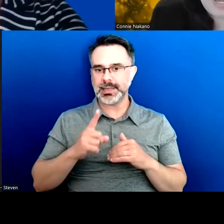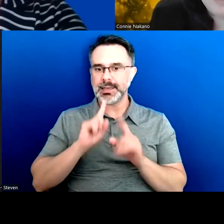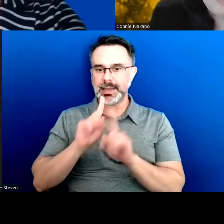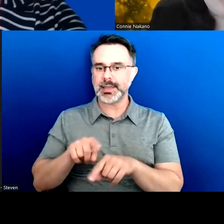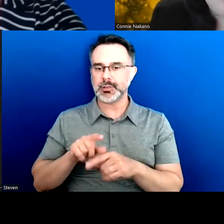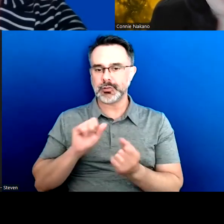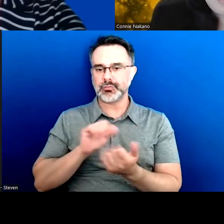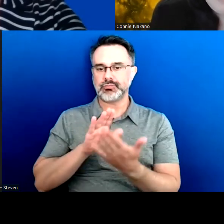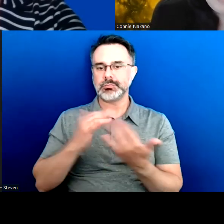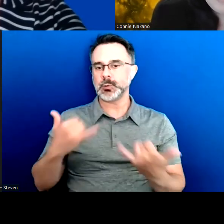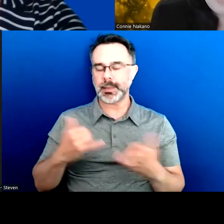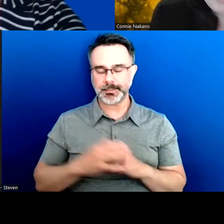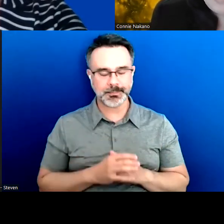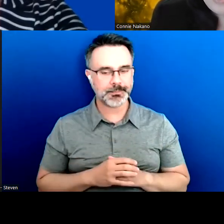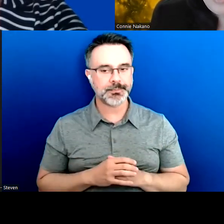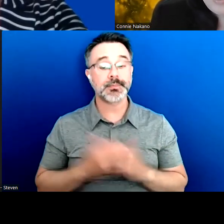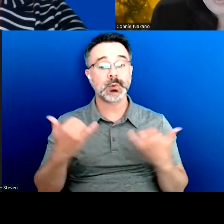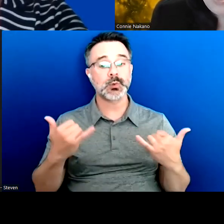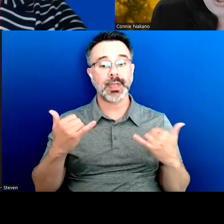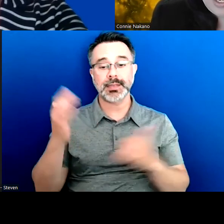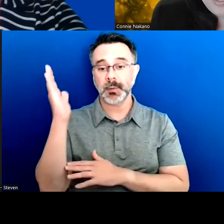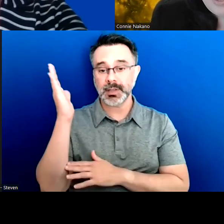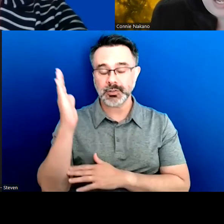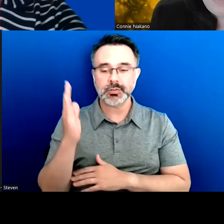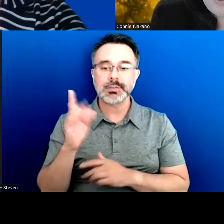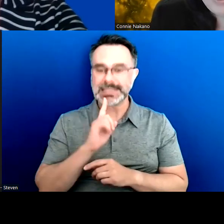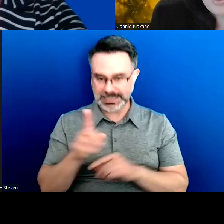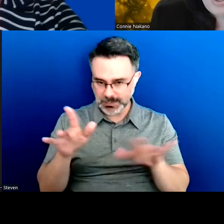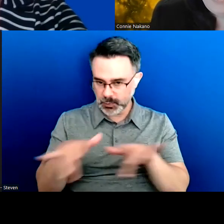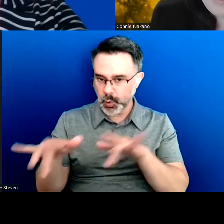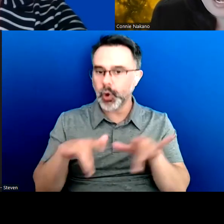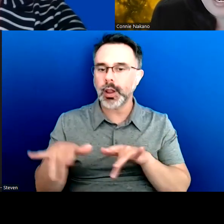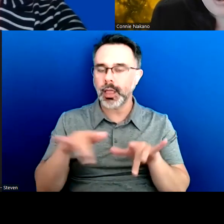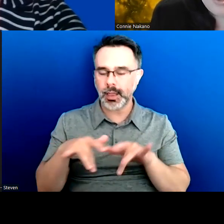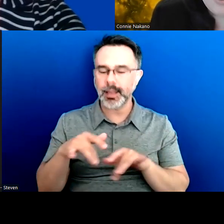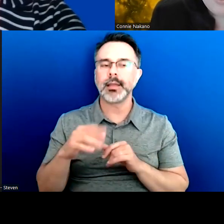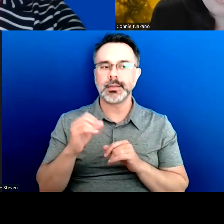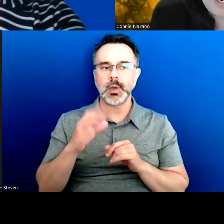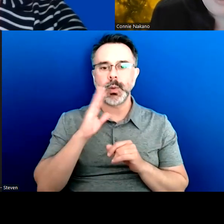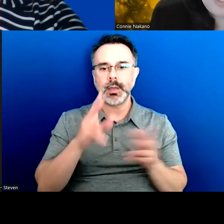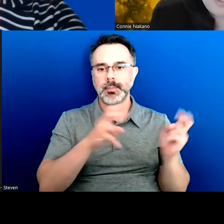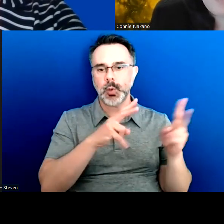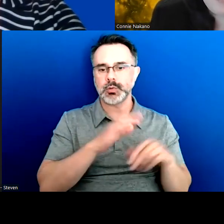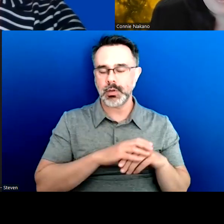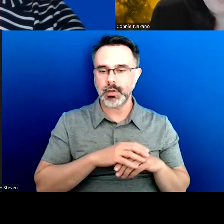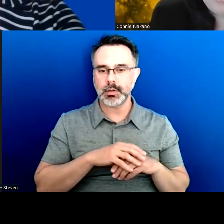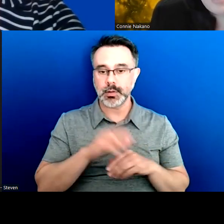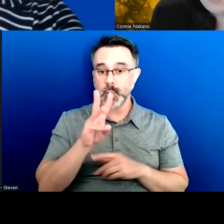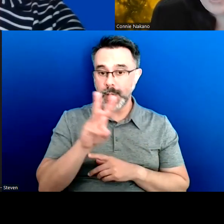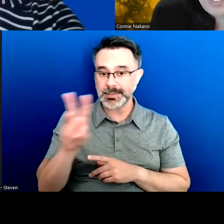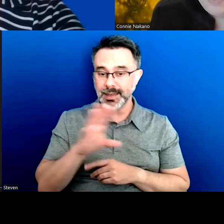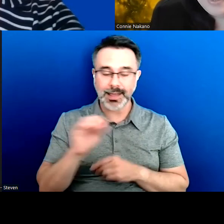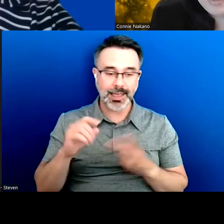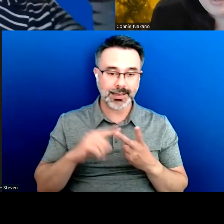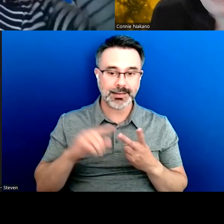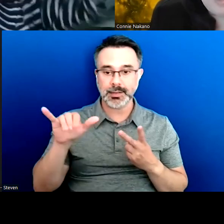to that. Again, today's presentation is recorded, so we'll have it posted on our website and also our YouTube channel within the next